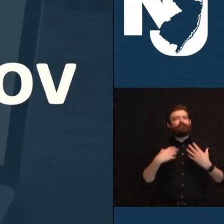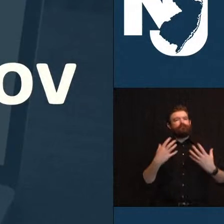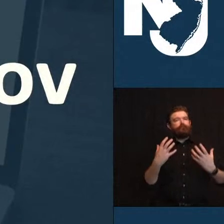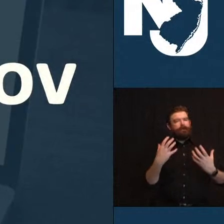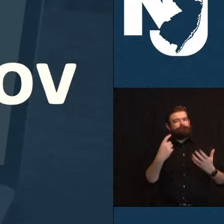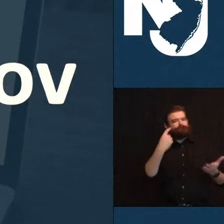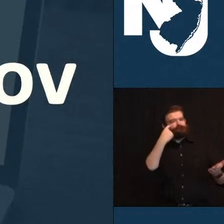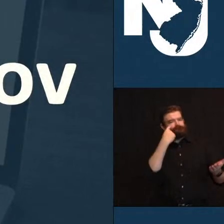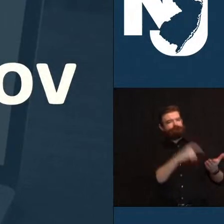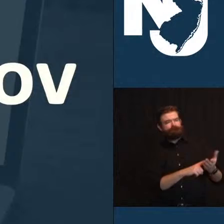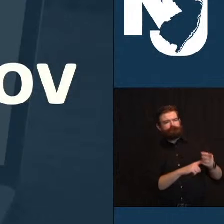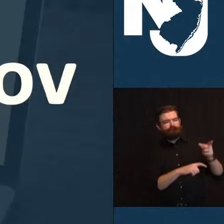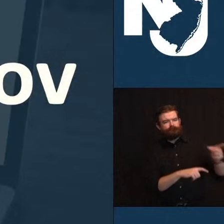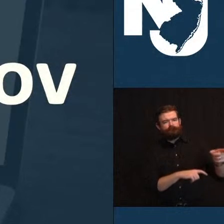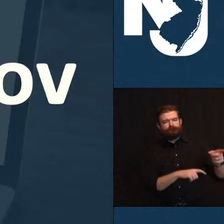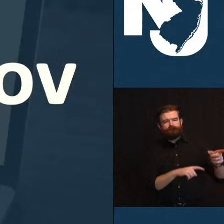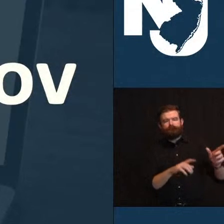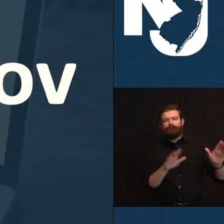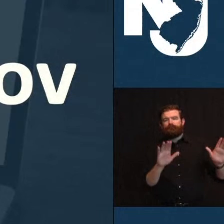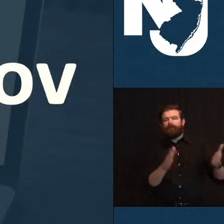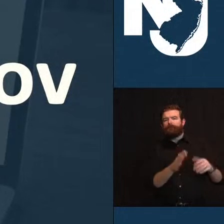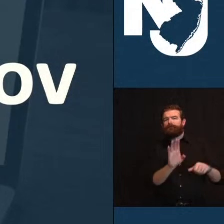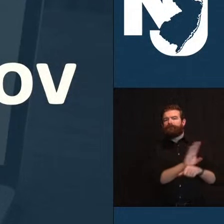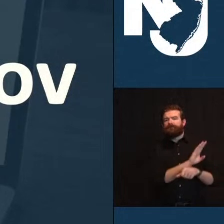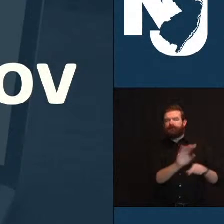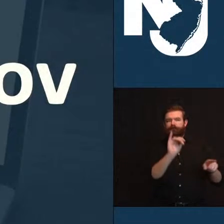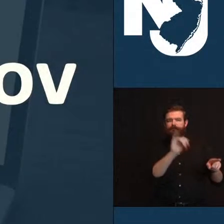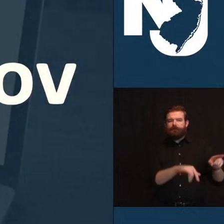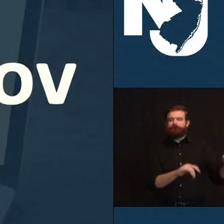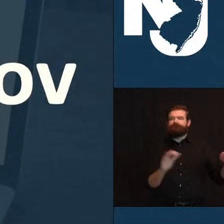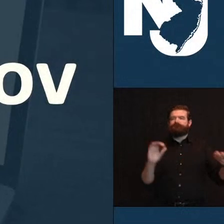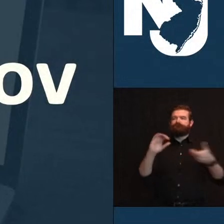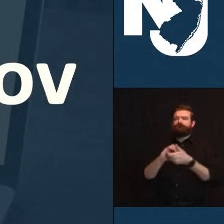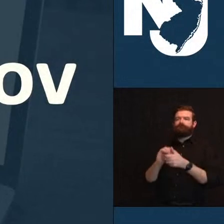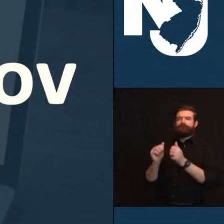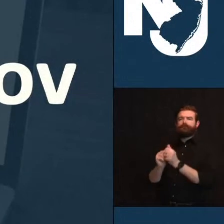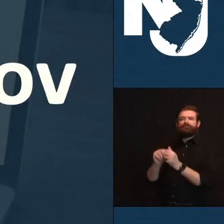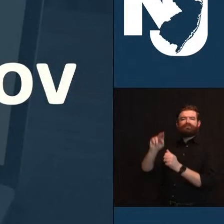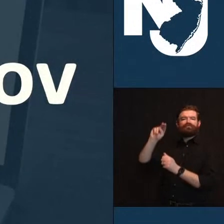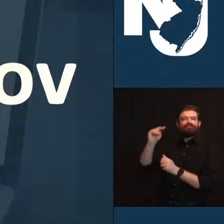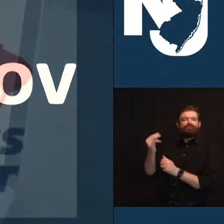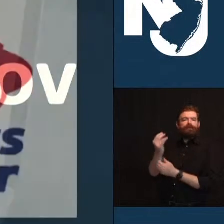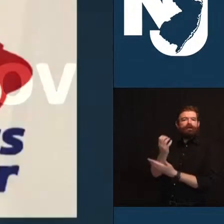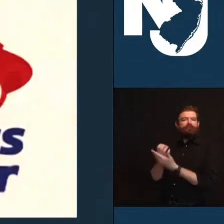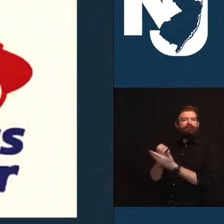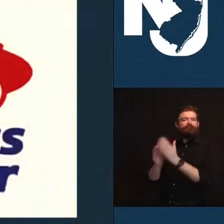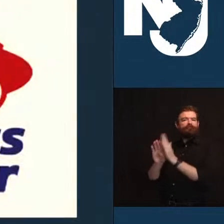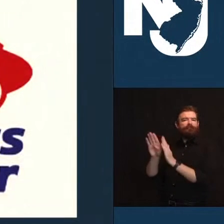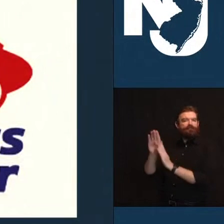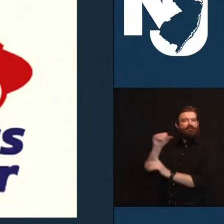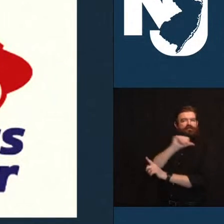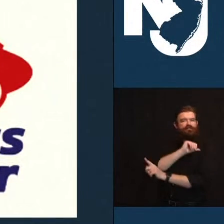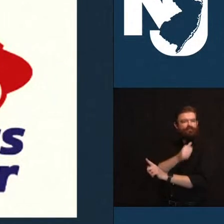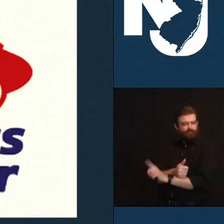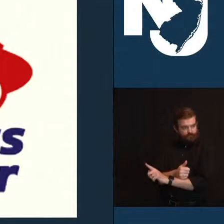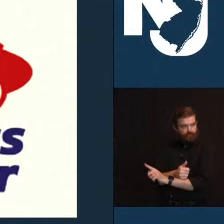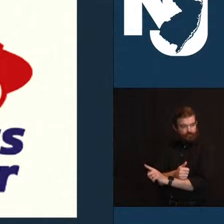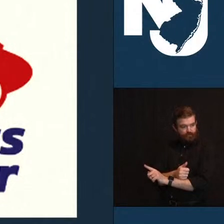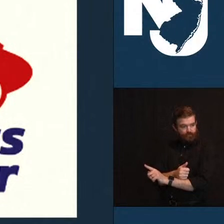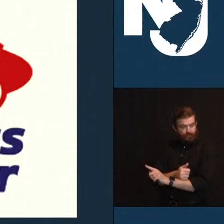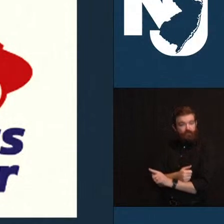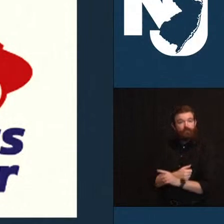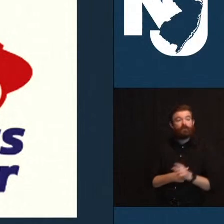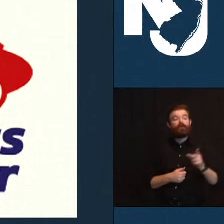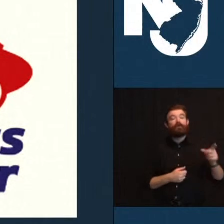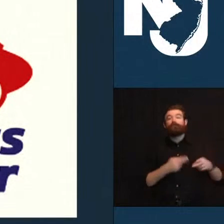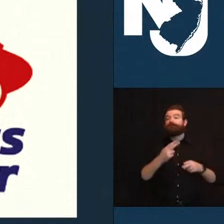New Jersey Economic Development Authority to stay strong and healthy in its own right. And today, it's a business that's also working to keep its